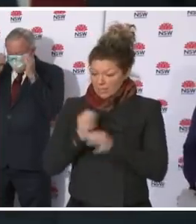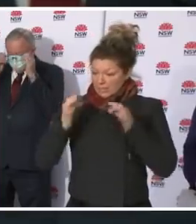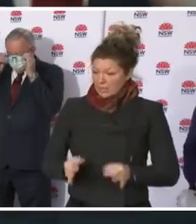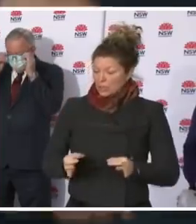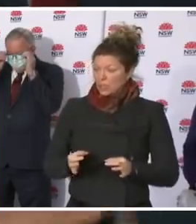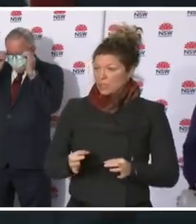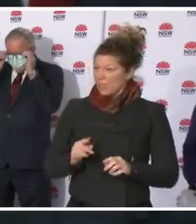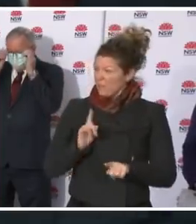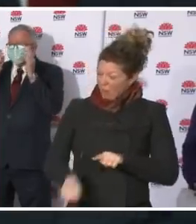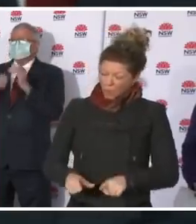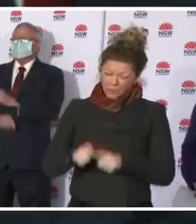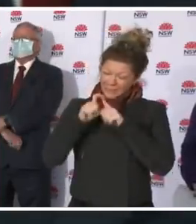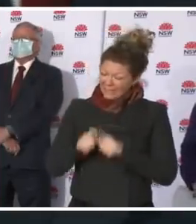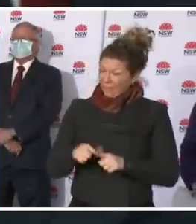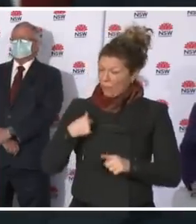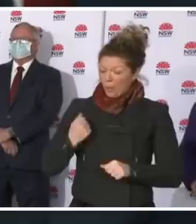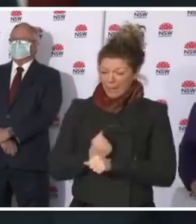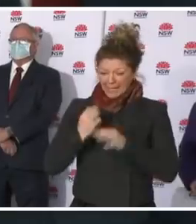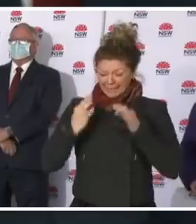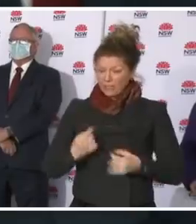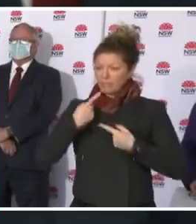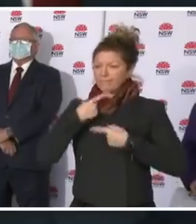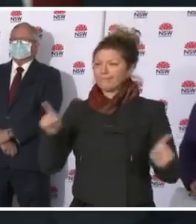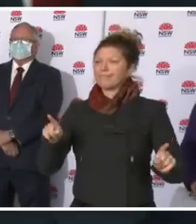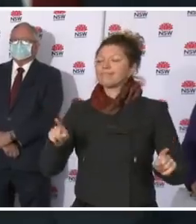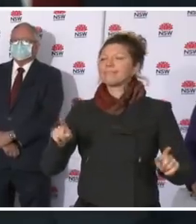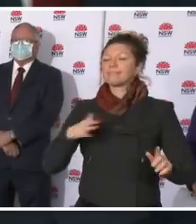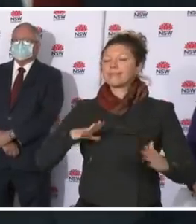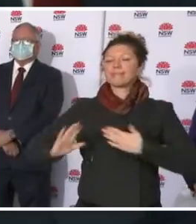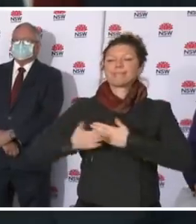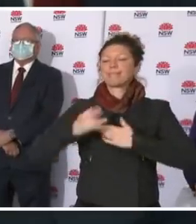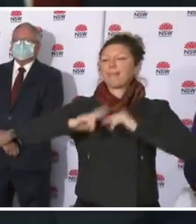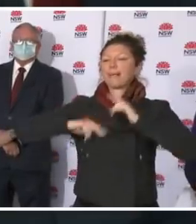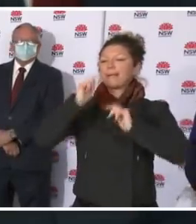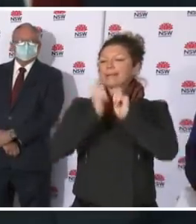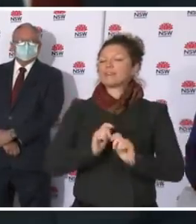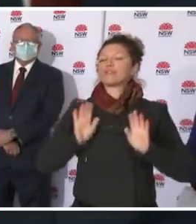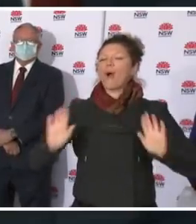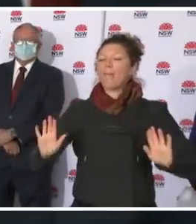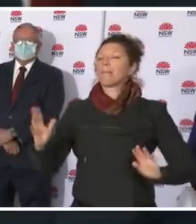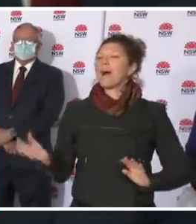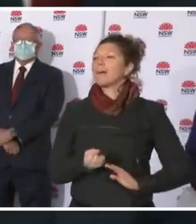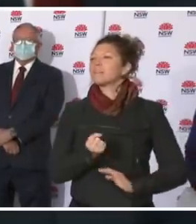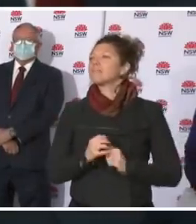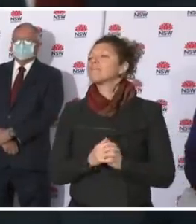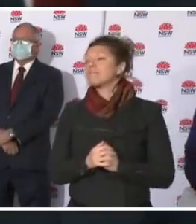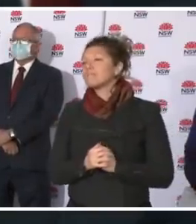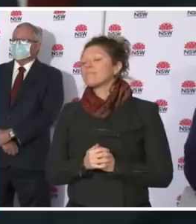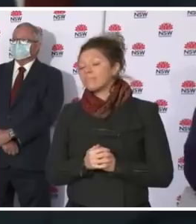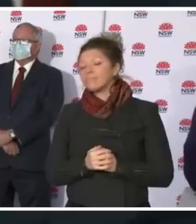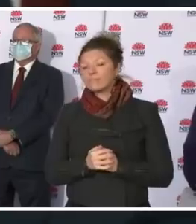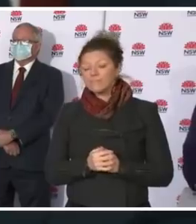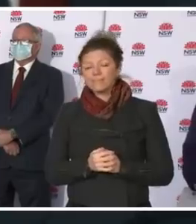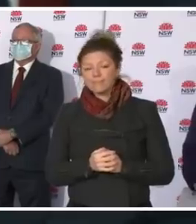office when we made that decision. But we have to. If we're serious about allowing individuals, families